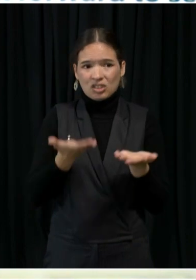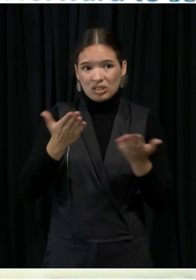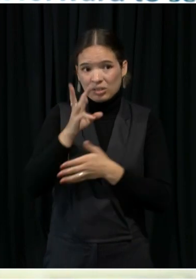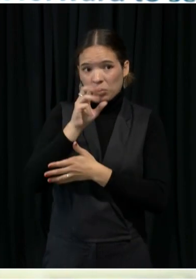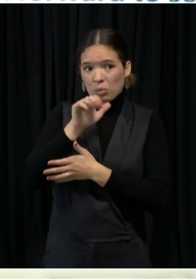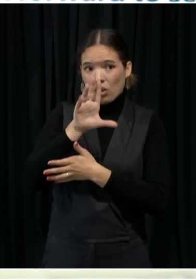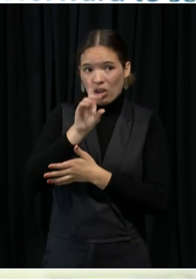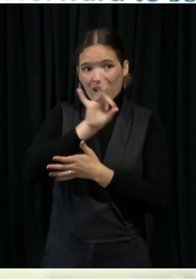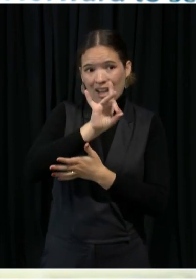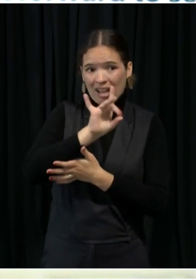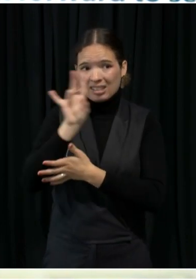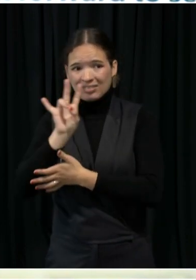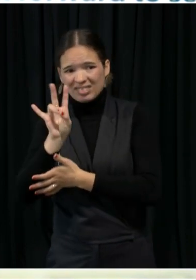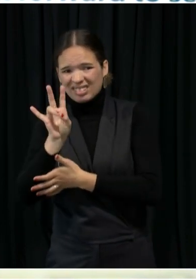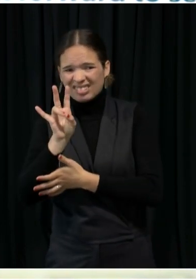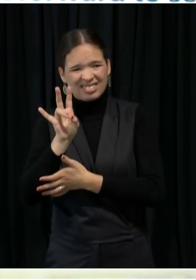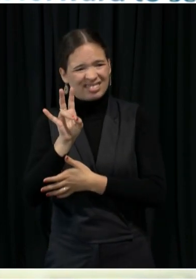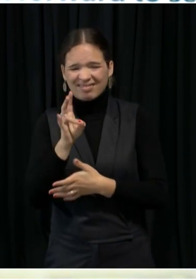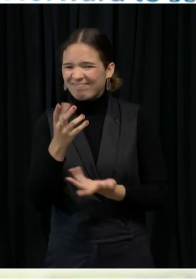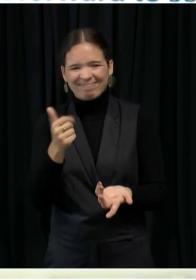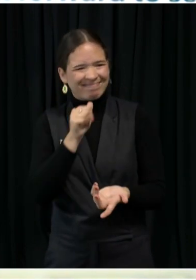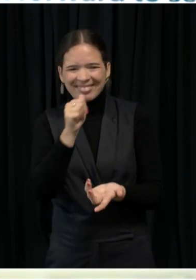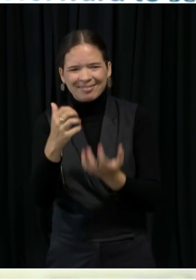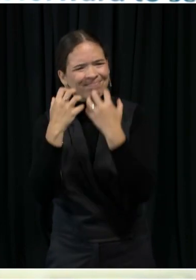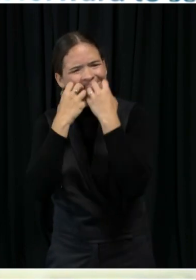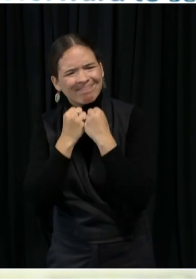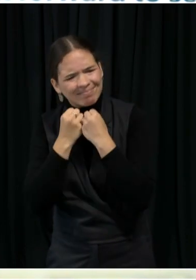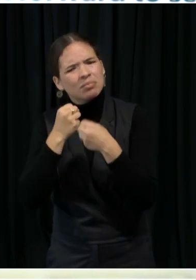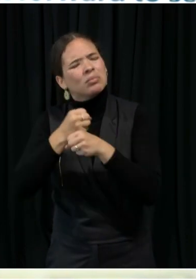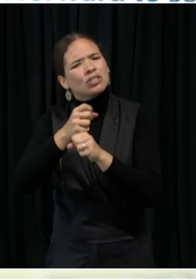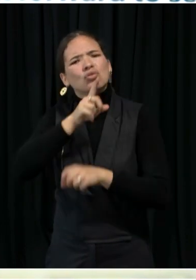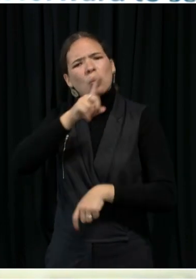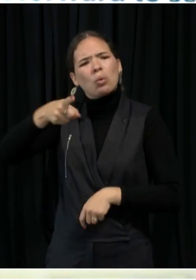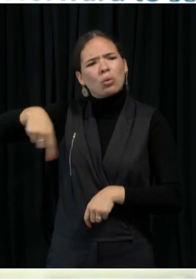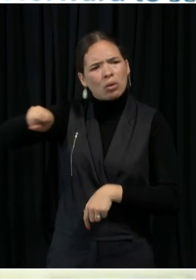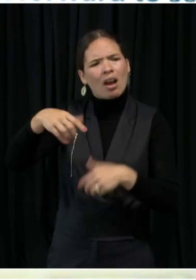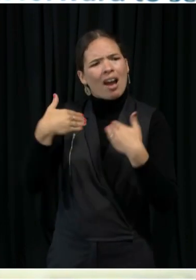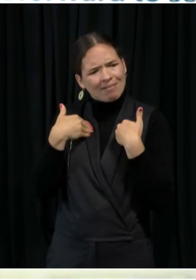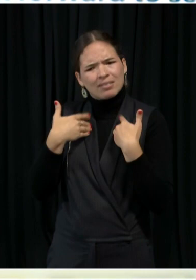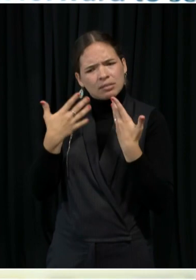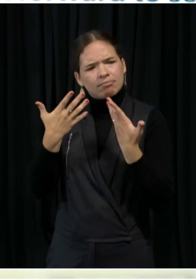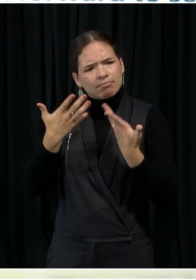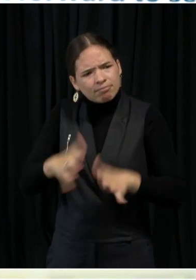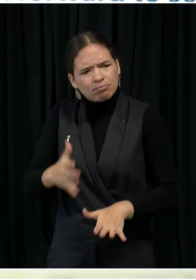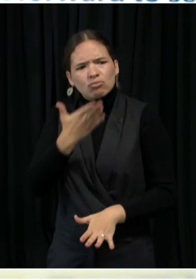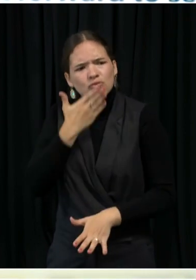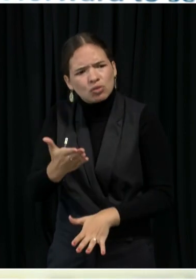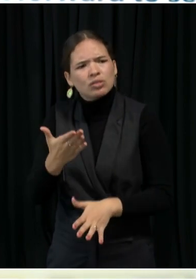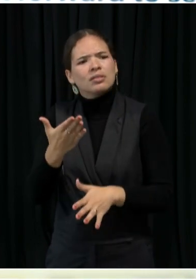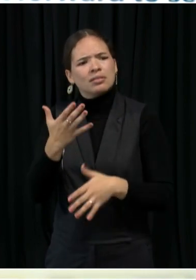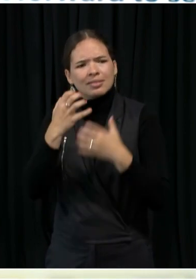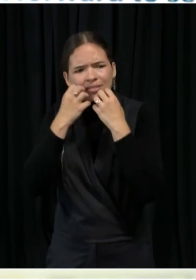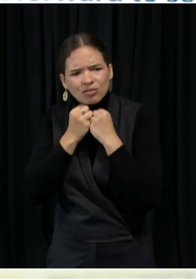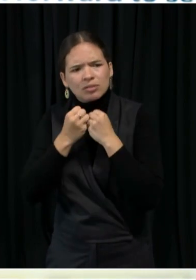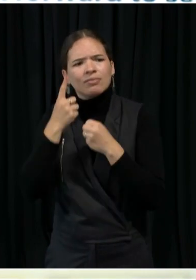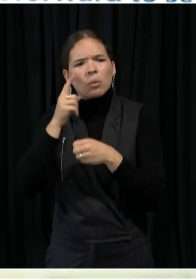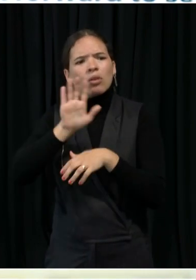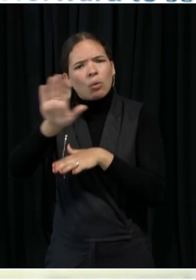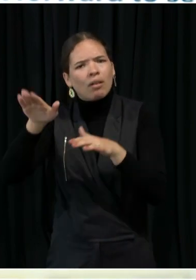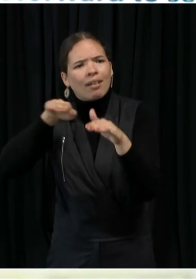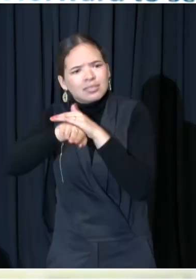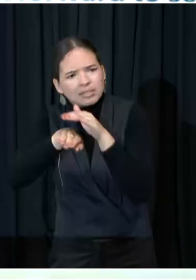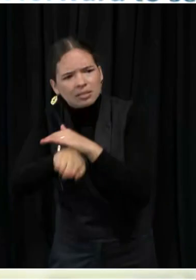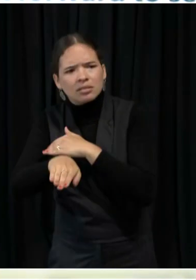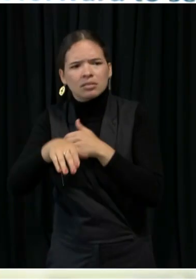responsibility to make sure they know that we care. Our residents have long awaited for the same access to amenities as the rest of the city,